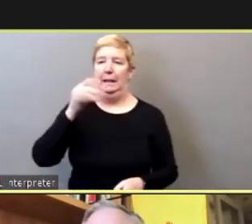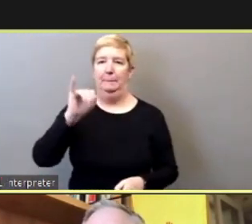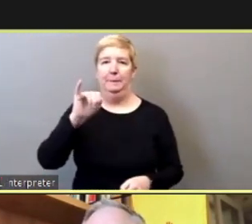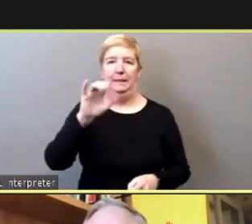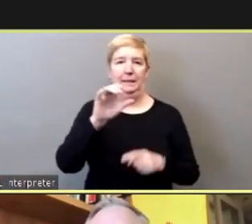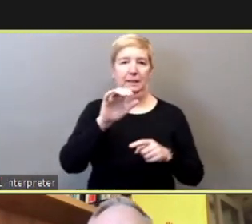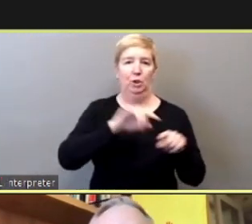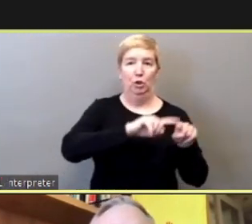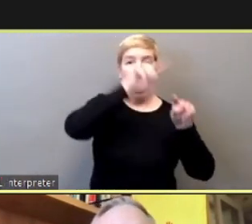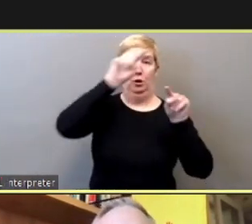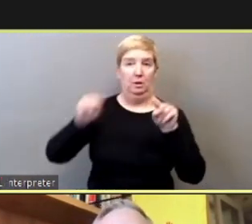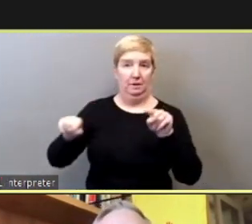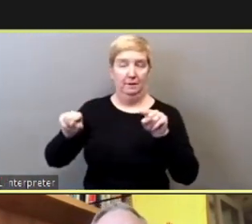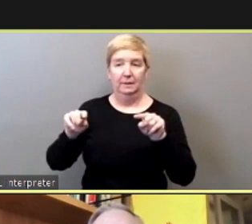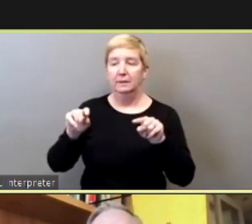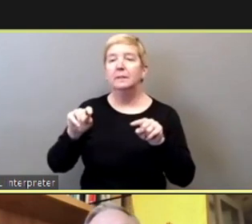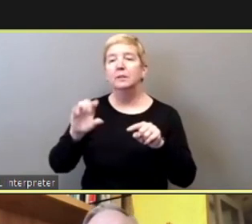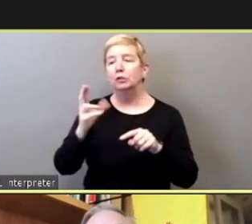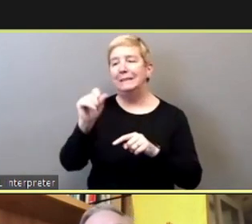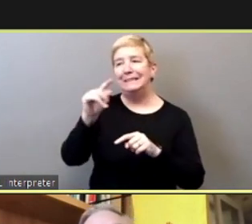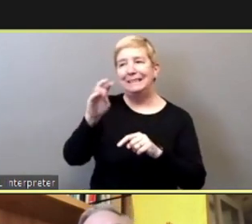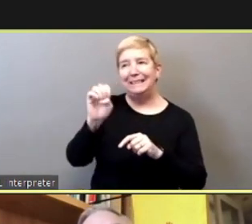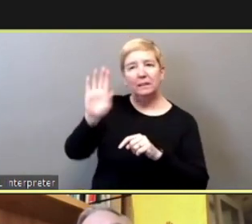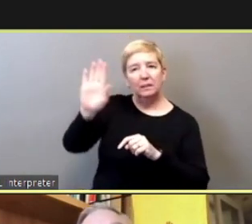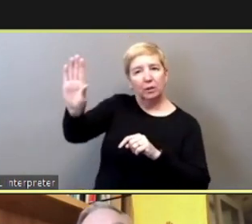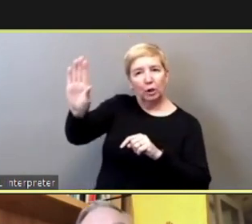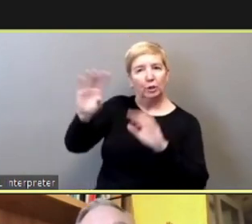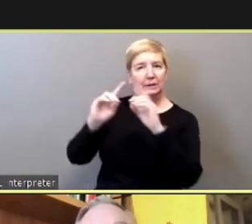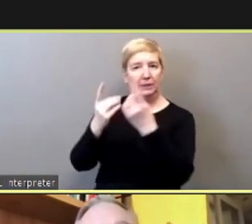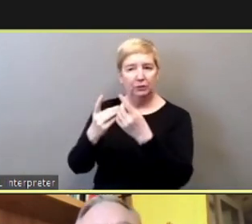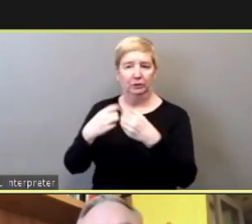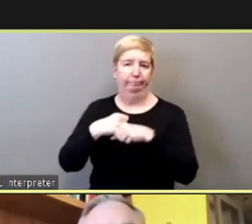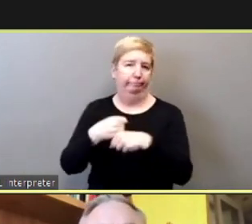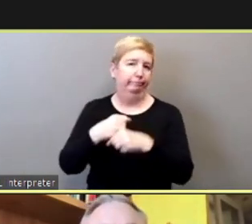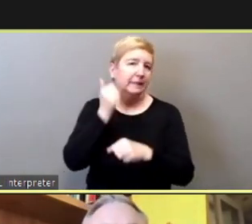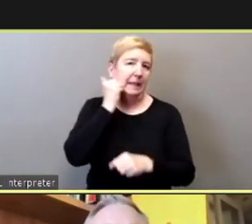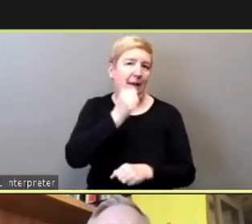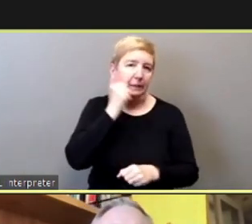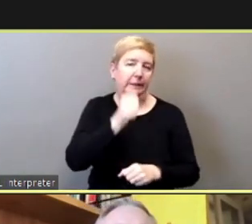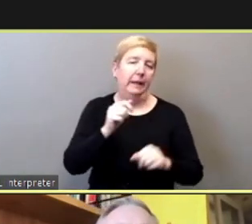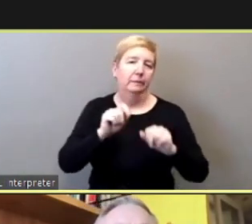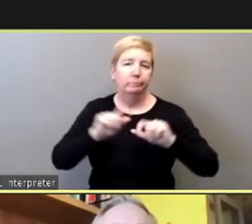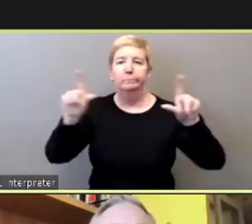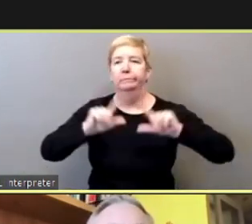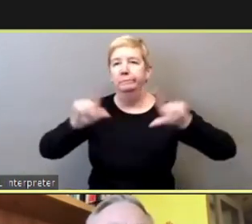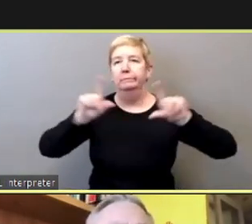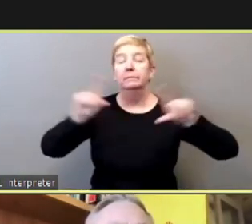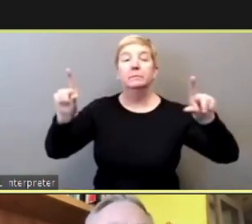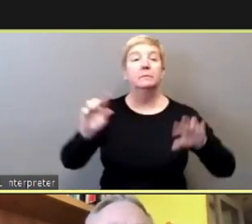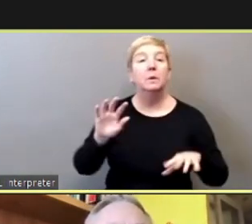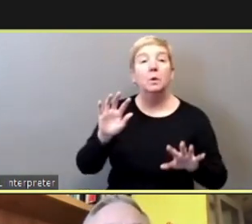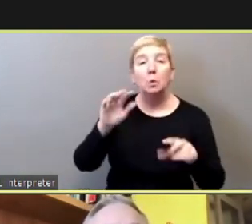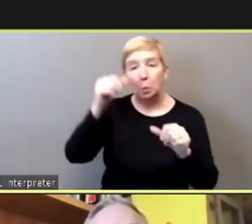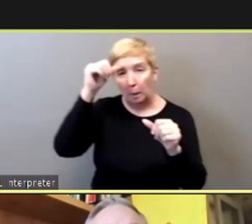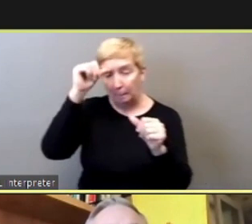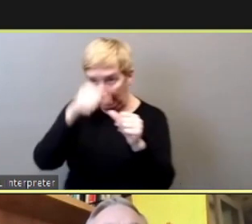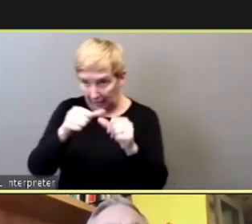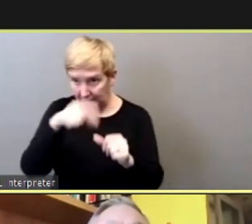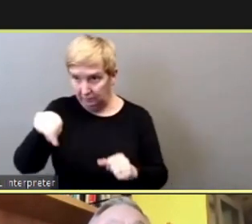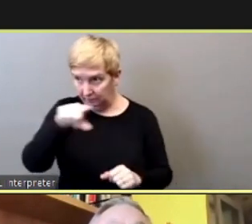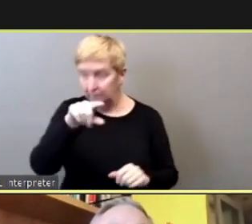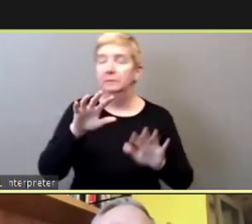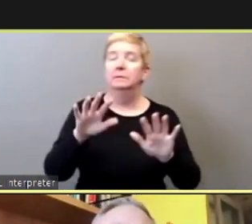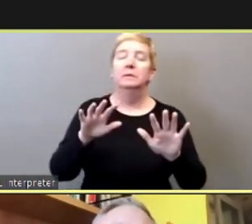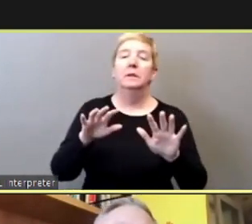division puts out for us every day. That to remind all of you, we've got the number of cases